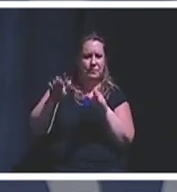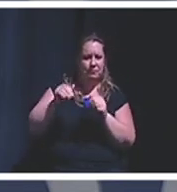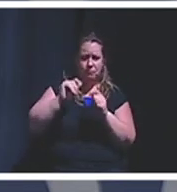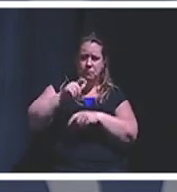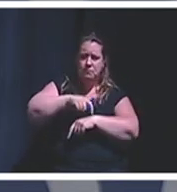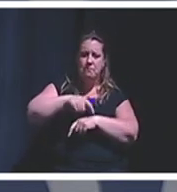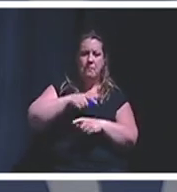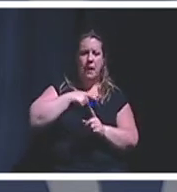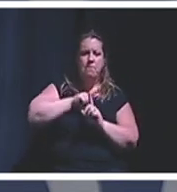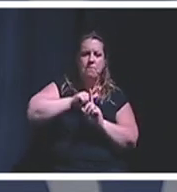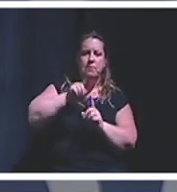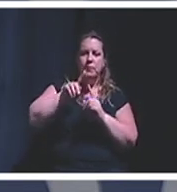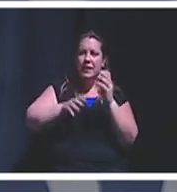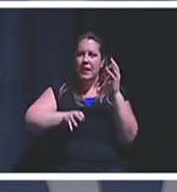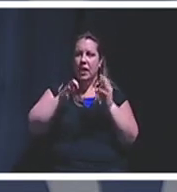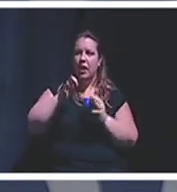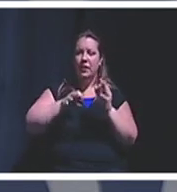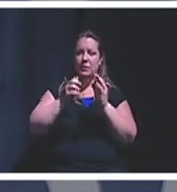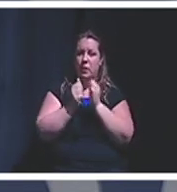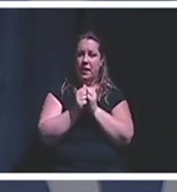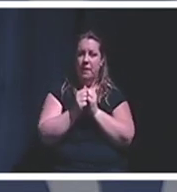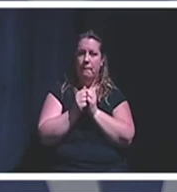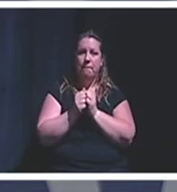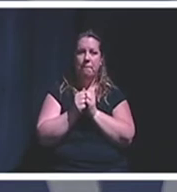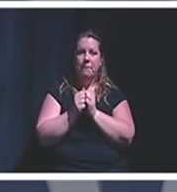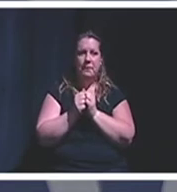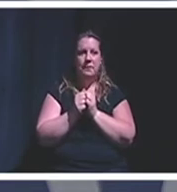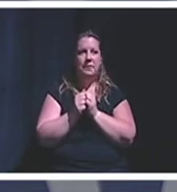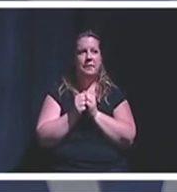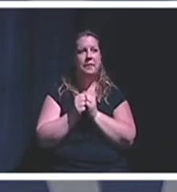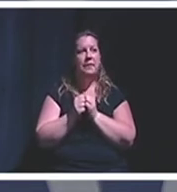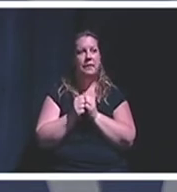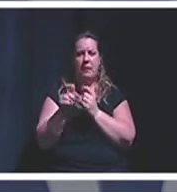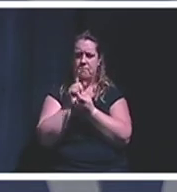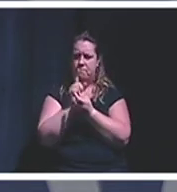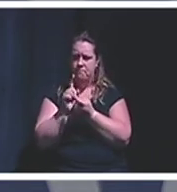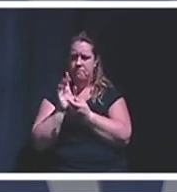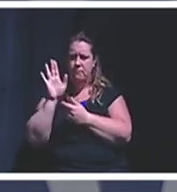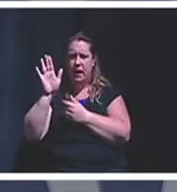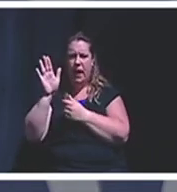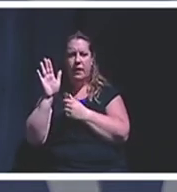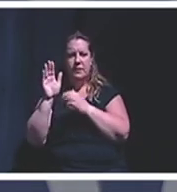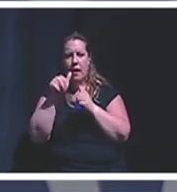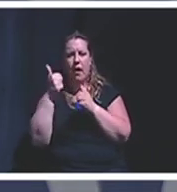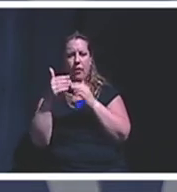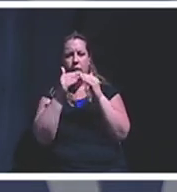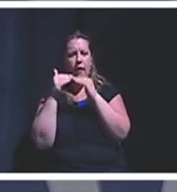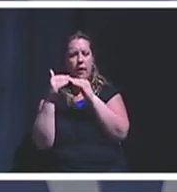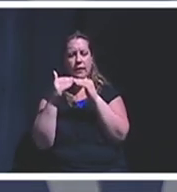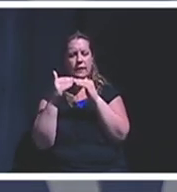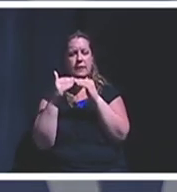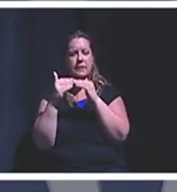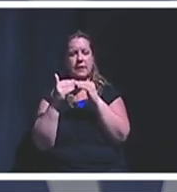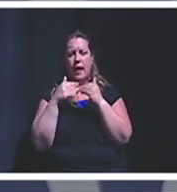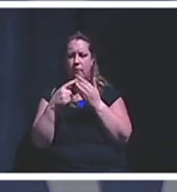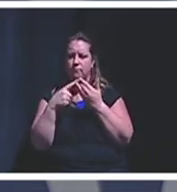him, meet his colleagues at his law firm, and have countless discussions with him on the